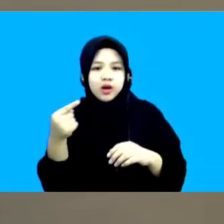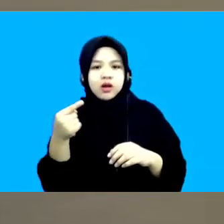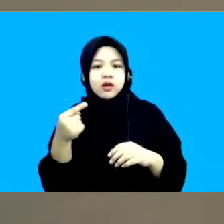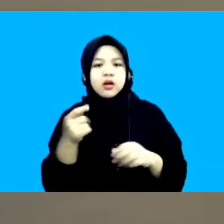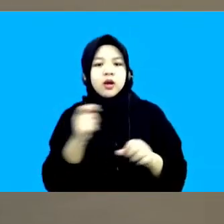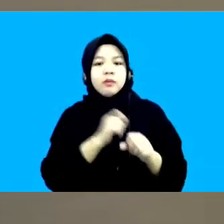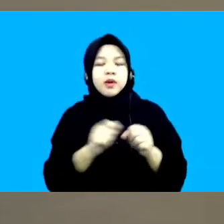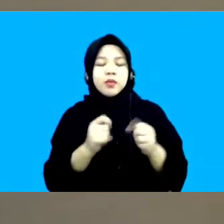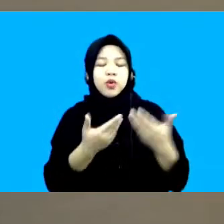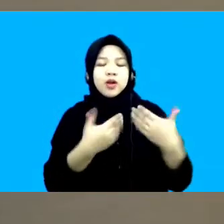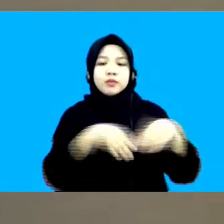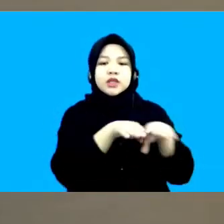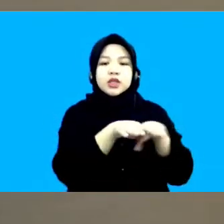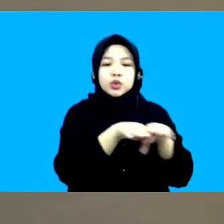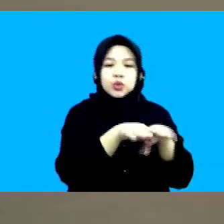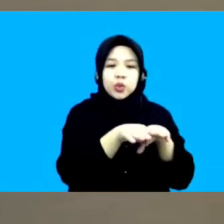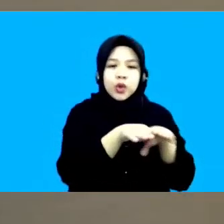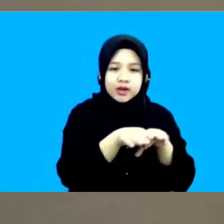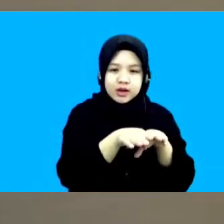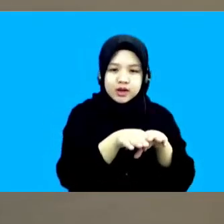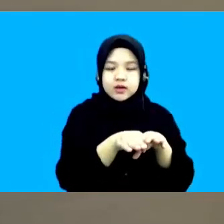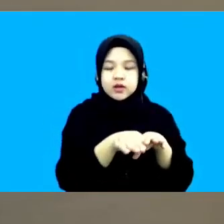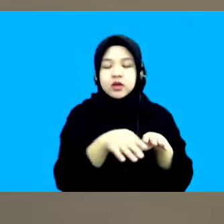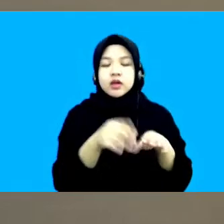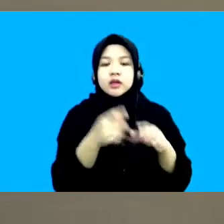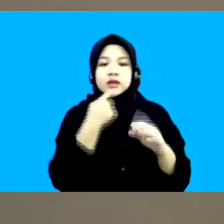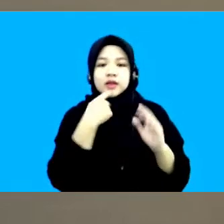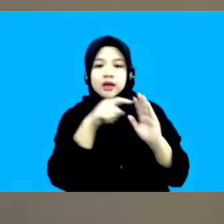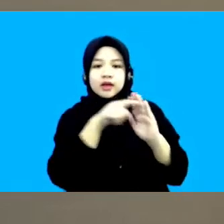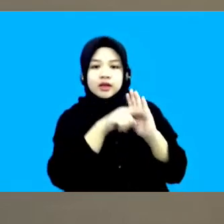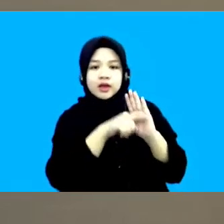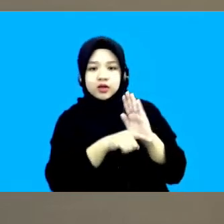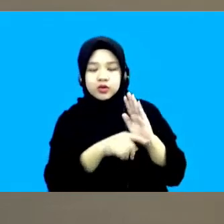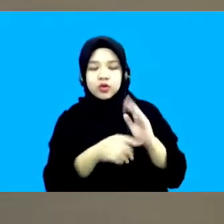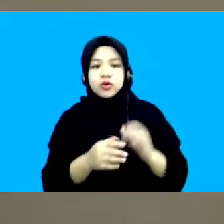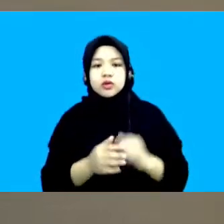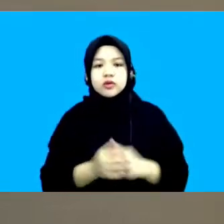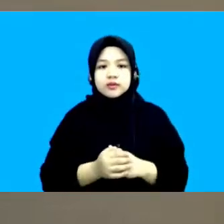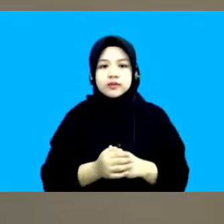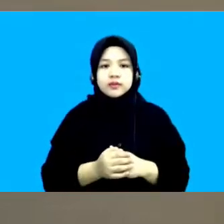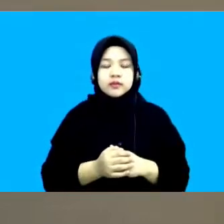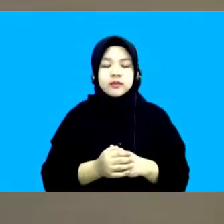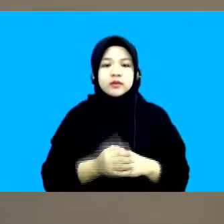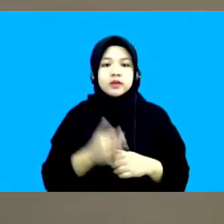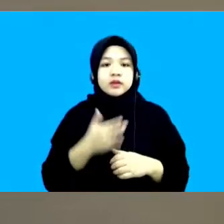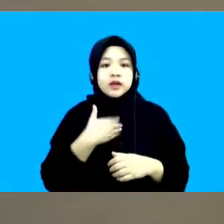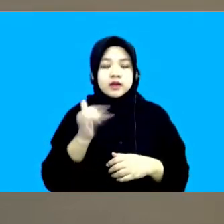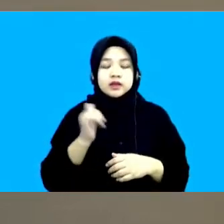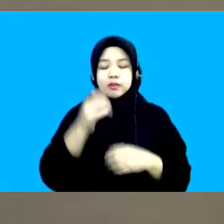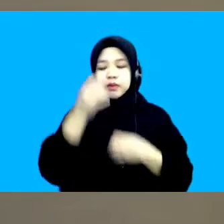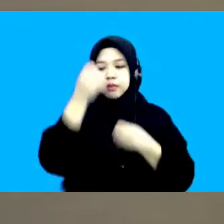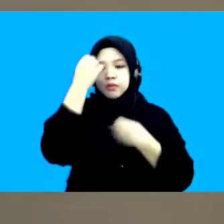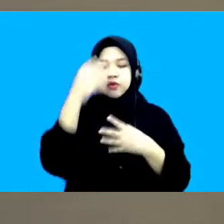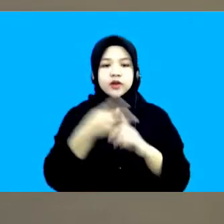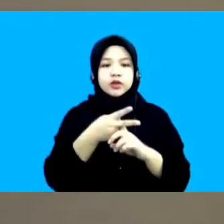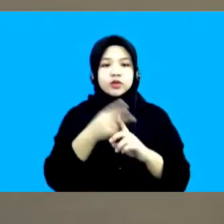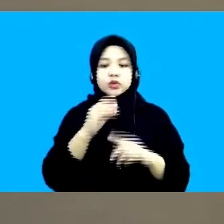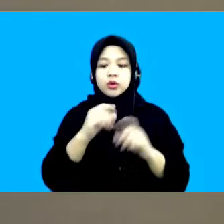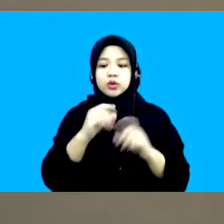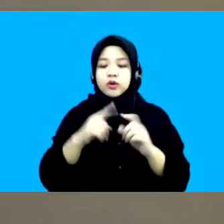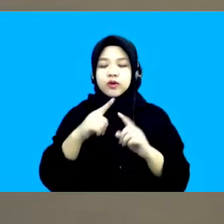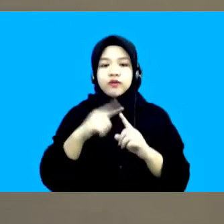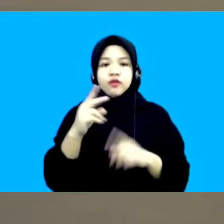start understanding it. Everyday people can see what it means to be poor. They look at the people who are identified and they say,